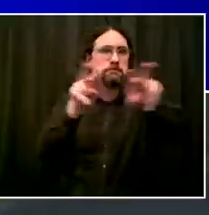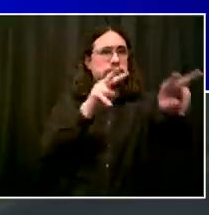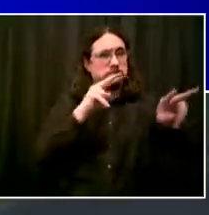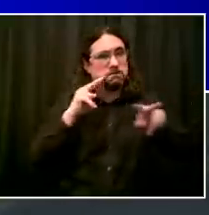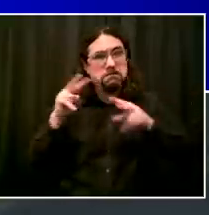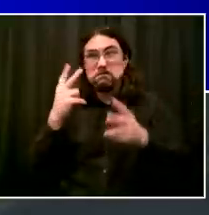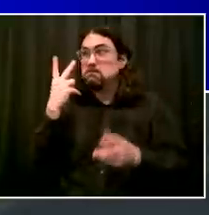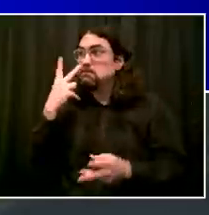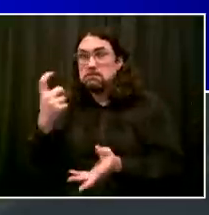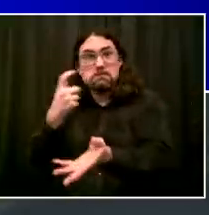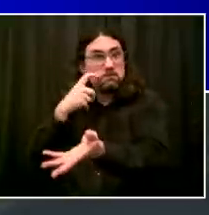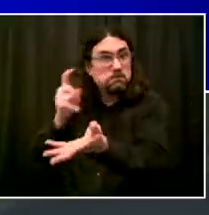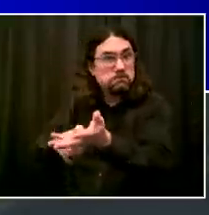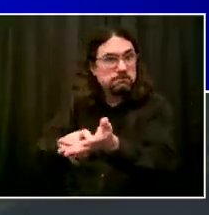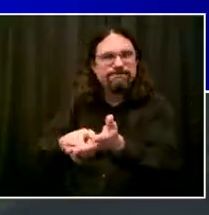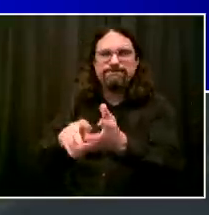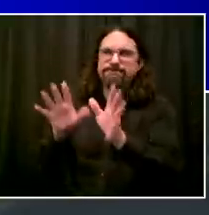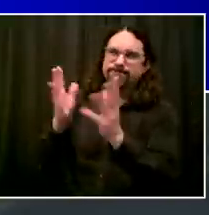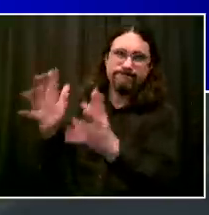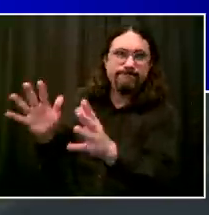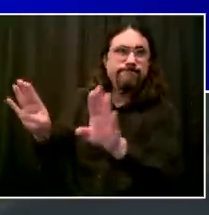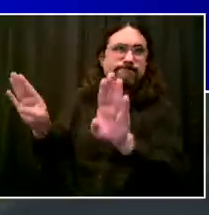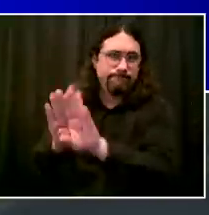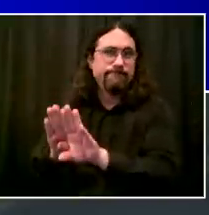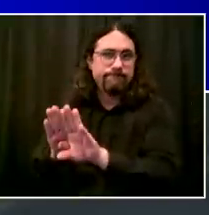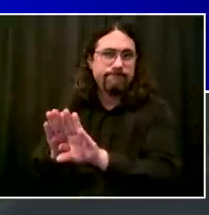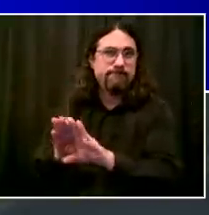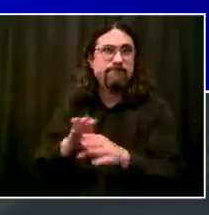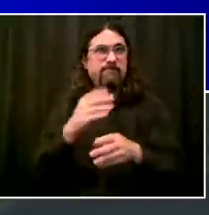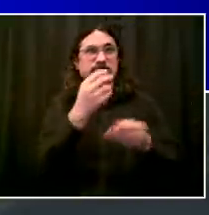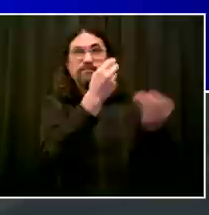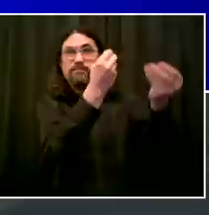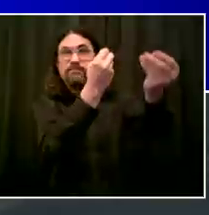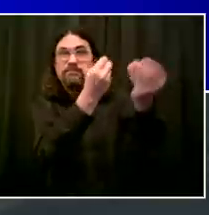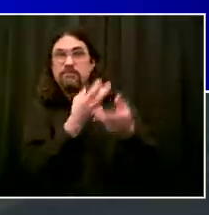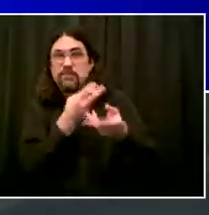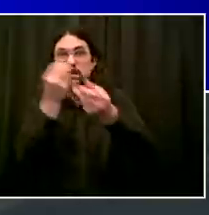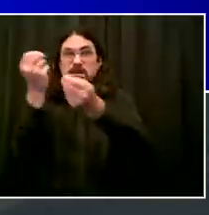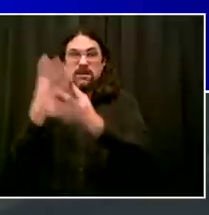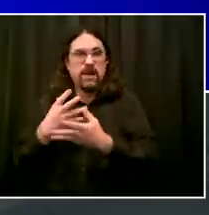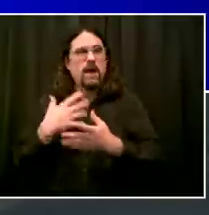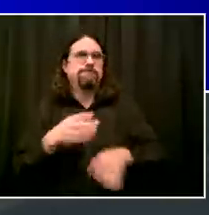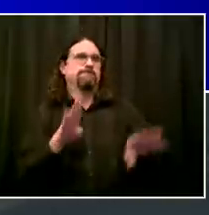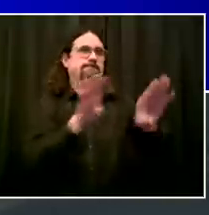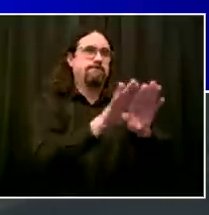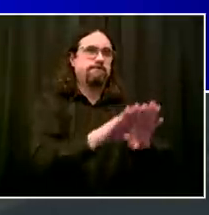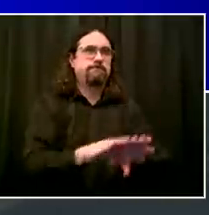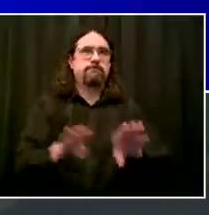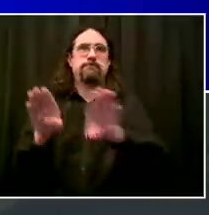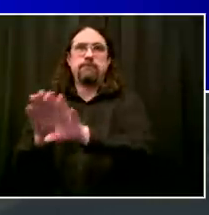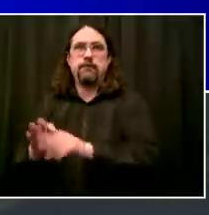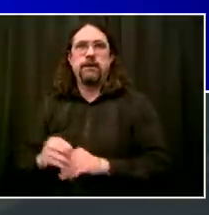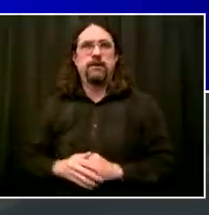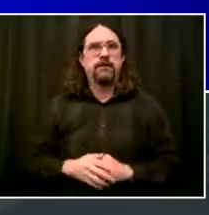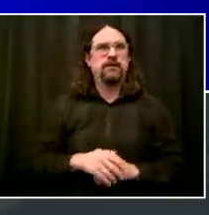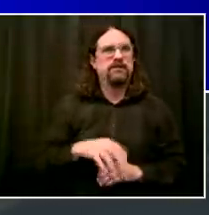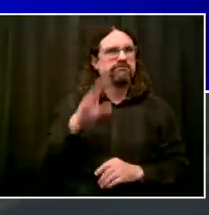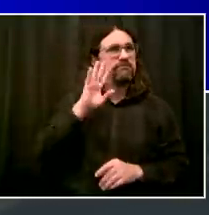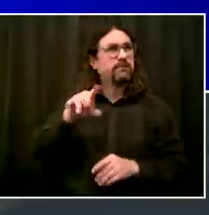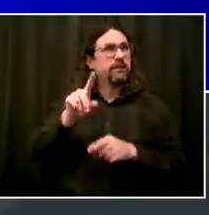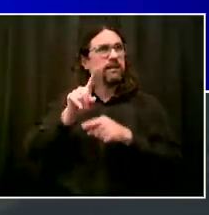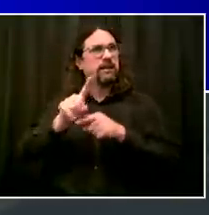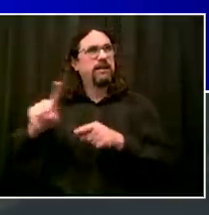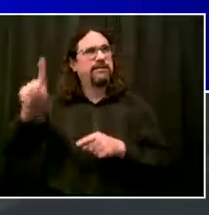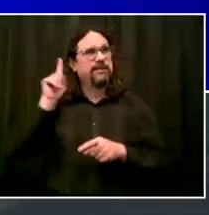real presence there. We'll also have the Office of the Sheriff out in 9 parts of the city that are particularly bar